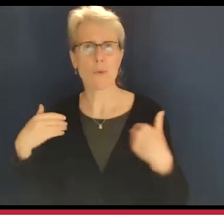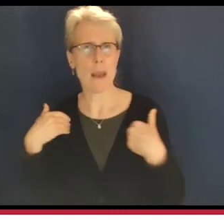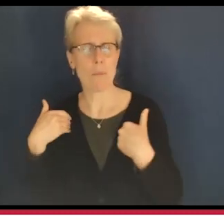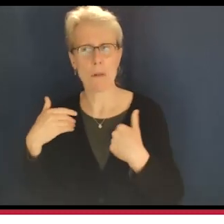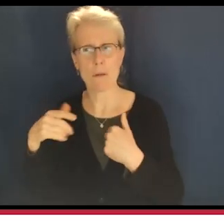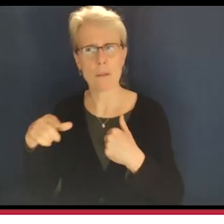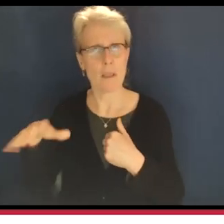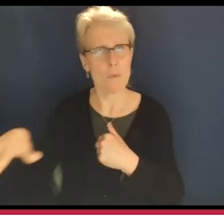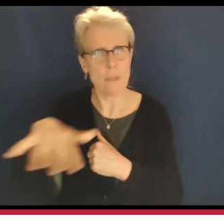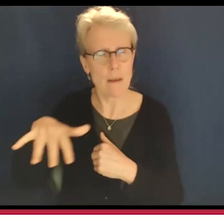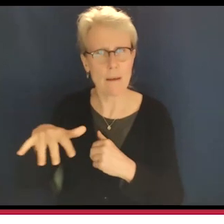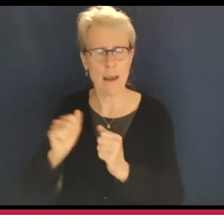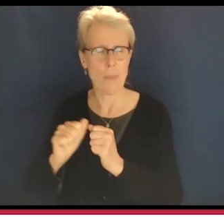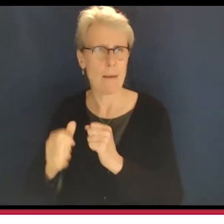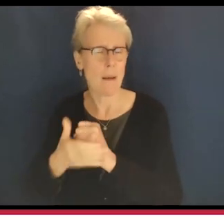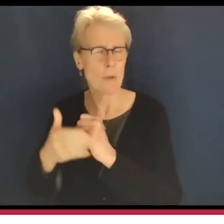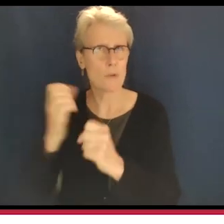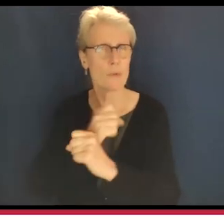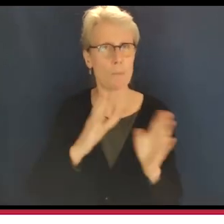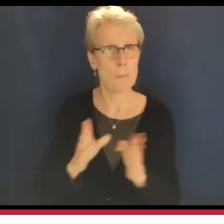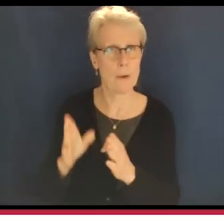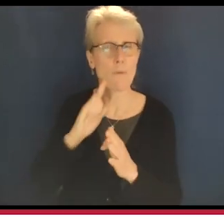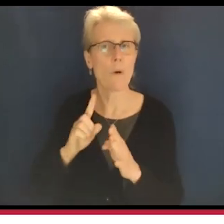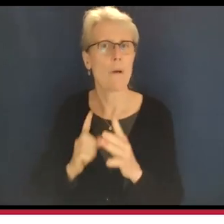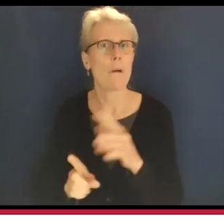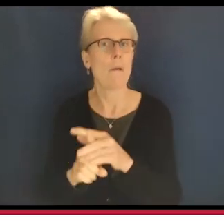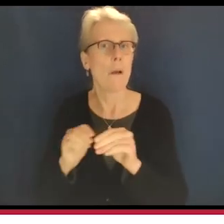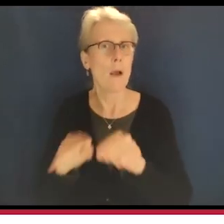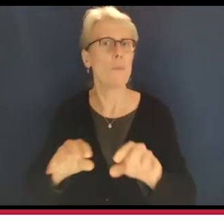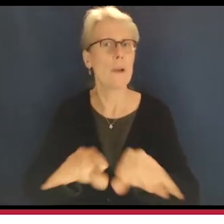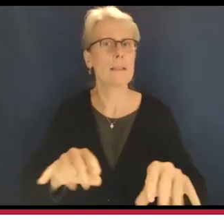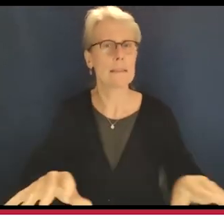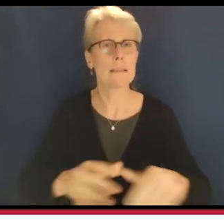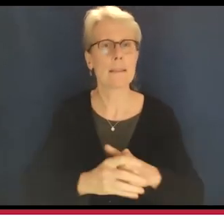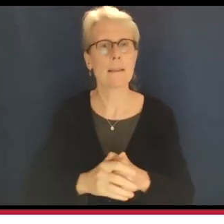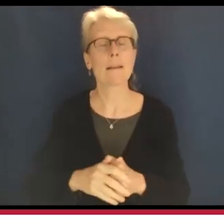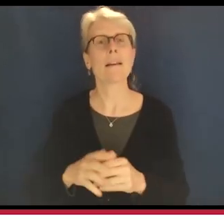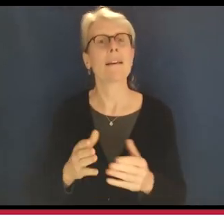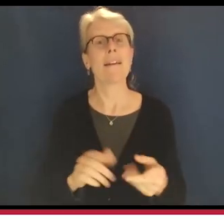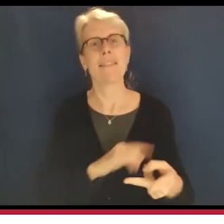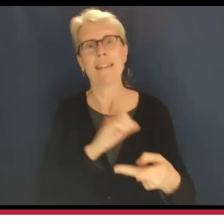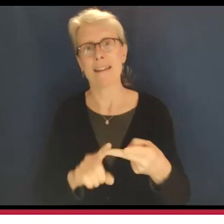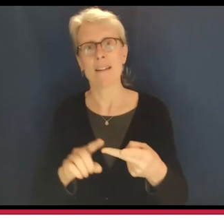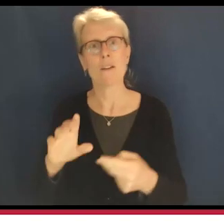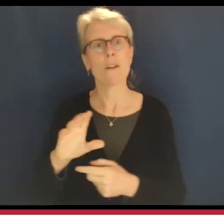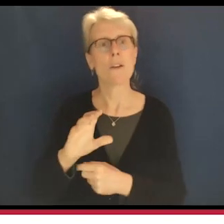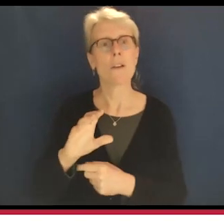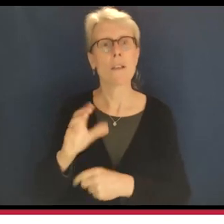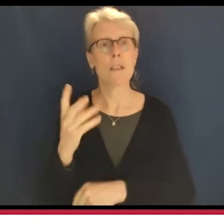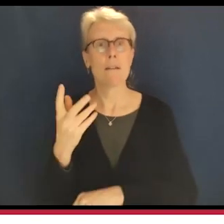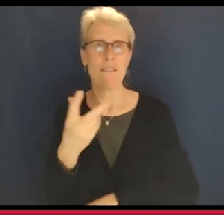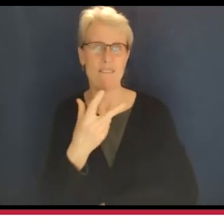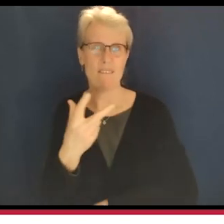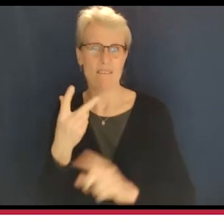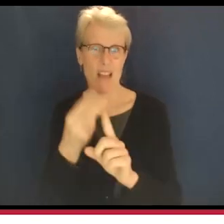outbreaks. Then I'll talk about zooming out into the vaccine development landscape across virus